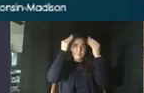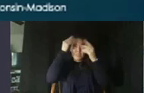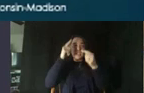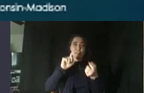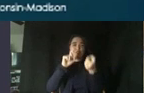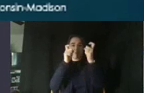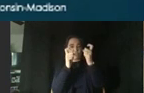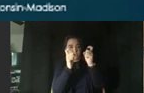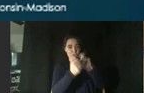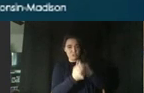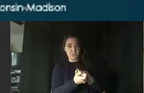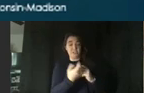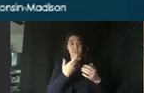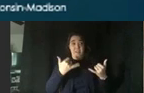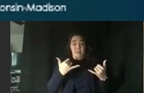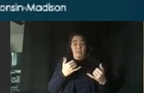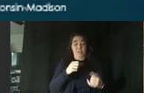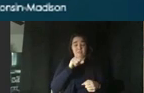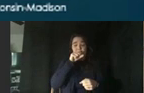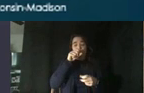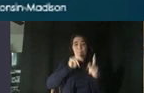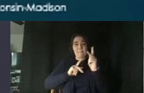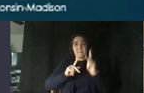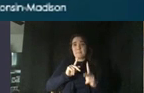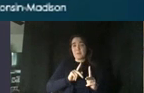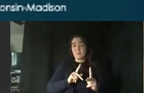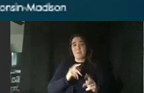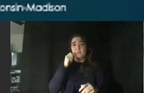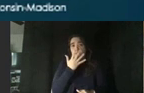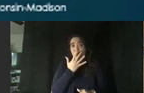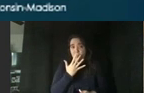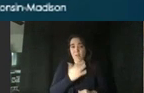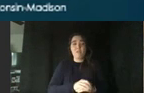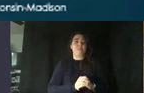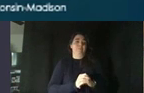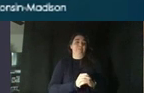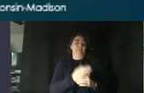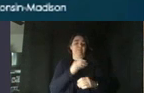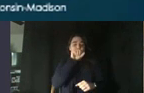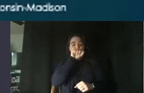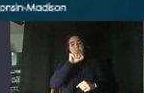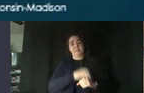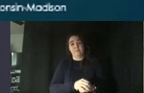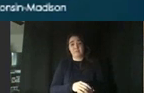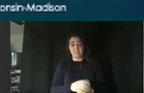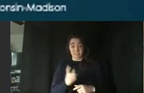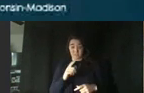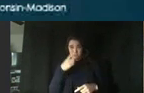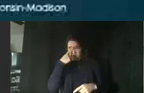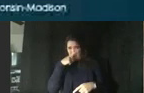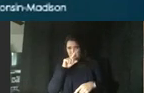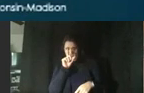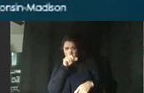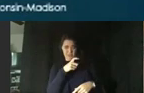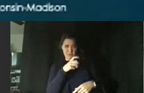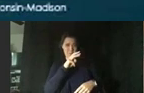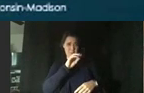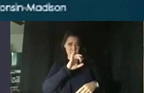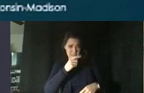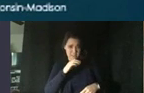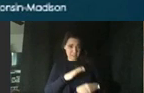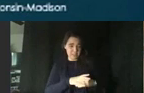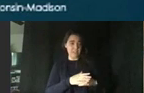That's interesting. I'm actually, can I ask a question? Did you say Monique? Mm-hmm. Monique, I'm curious to